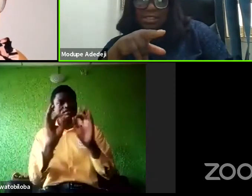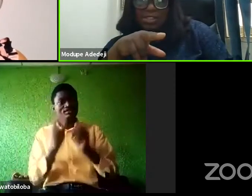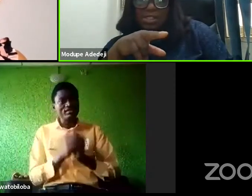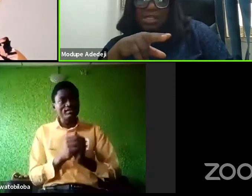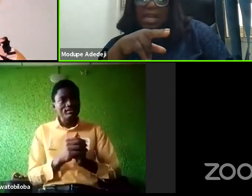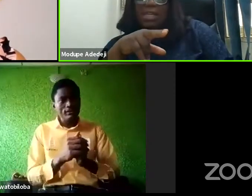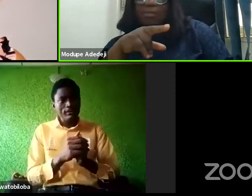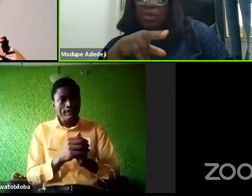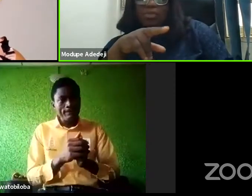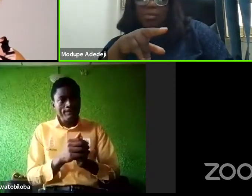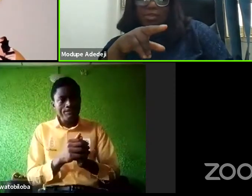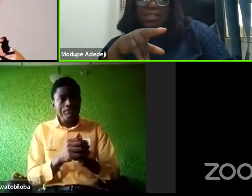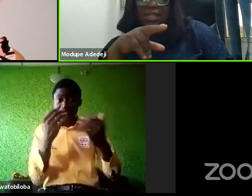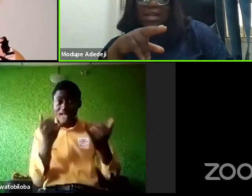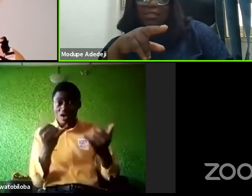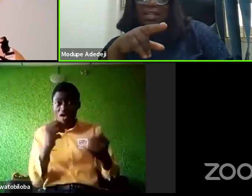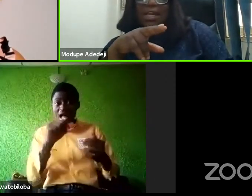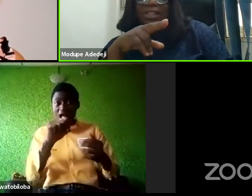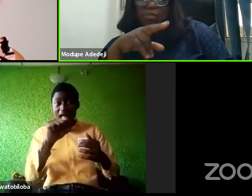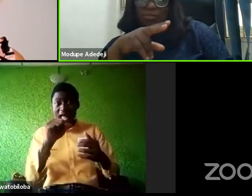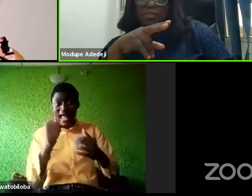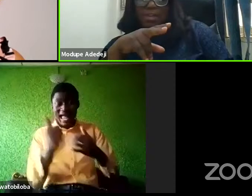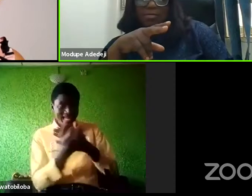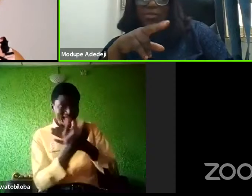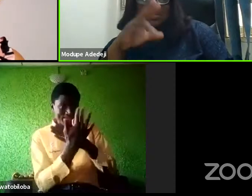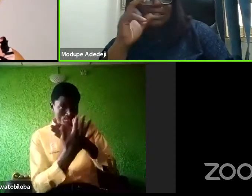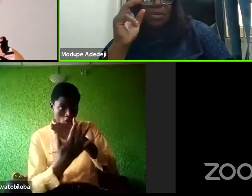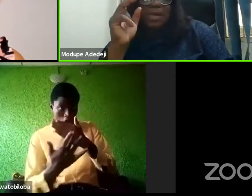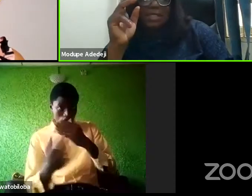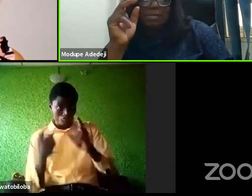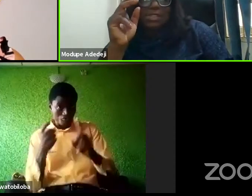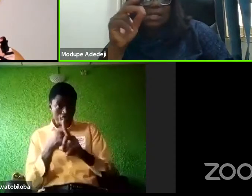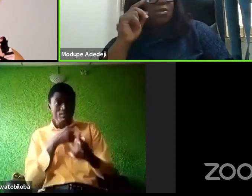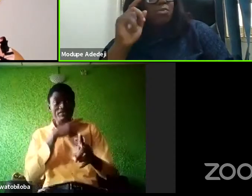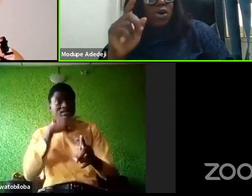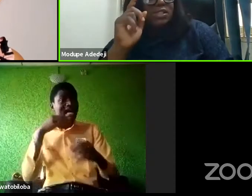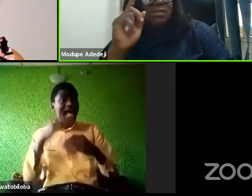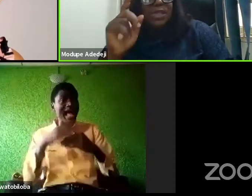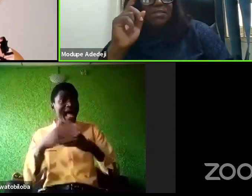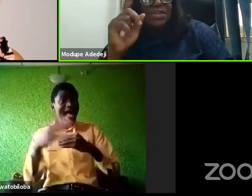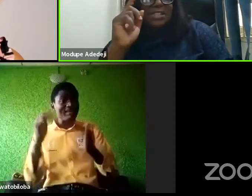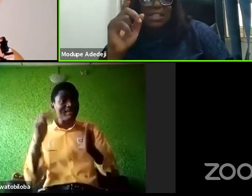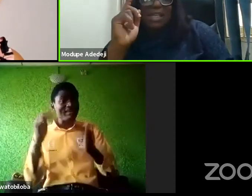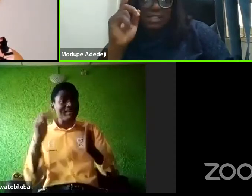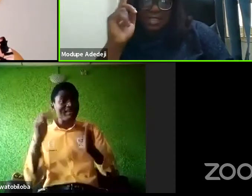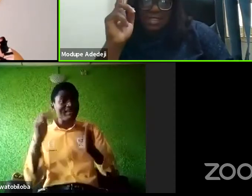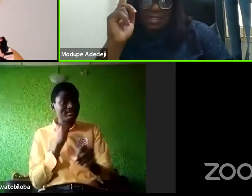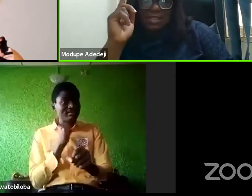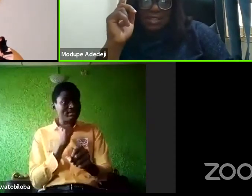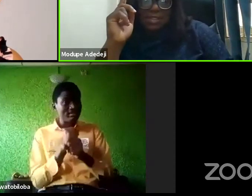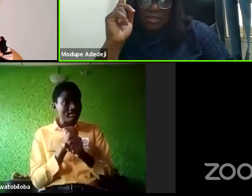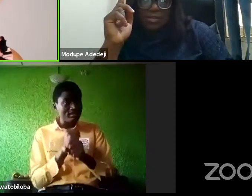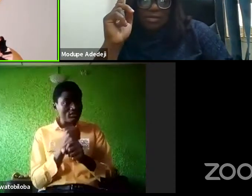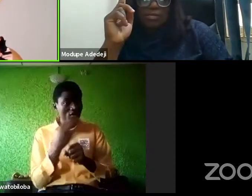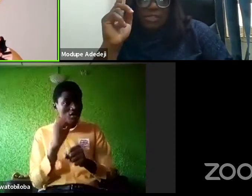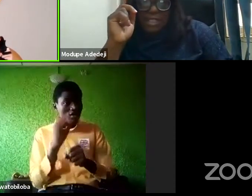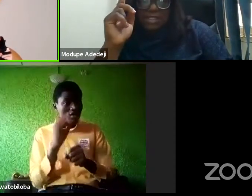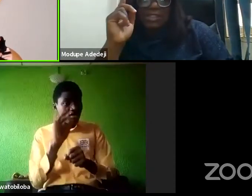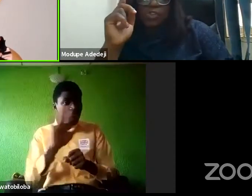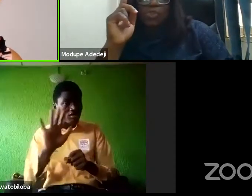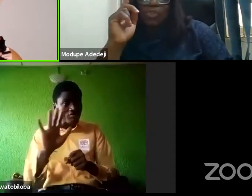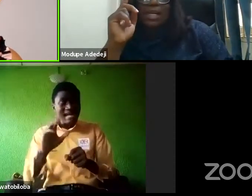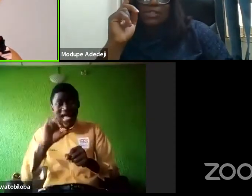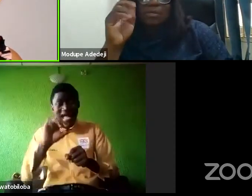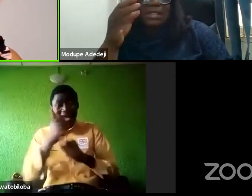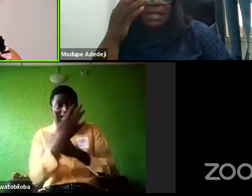that age, any blood from the vagina after that age of 55, because that's the upper limit, must be investigated. Wow.